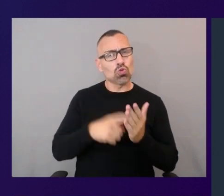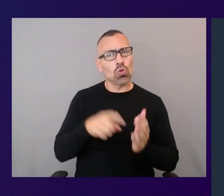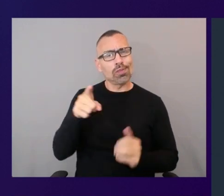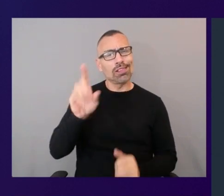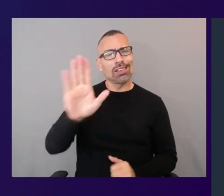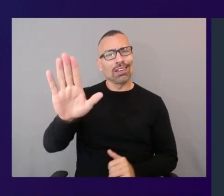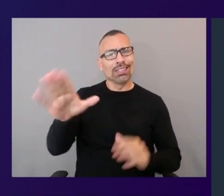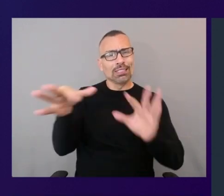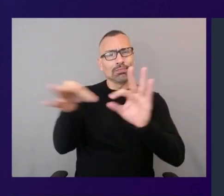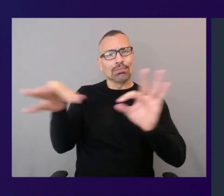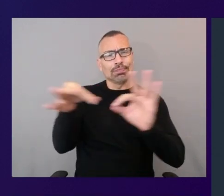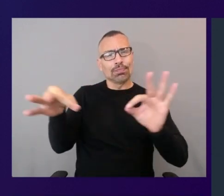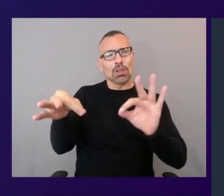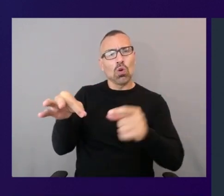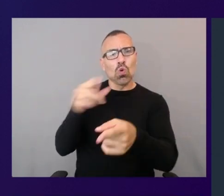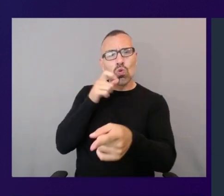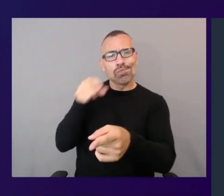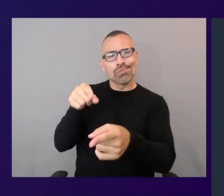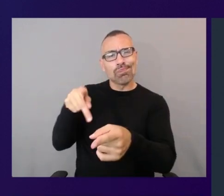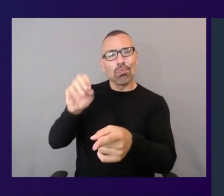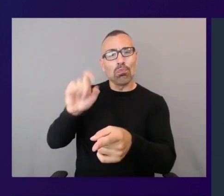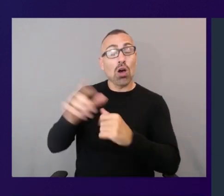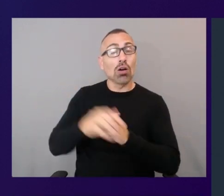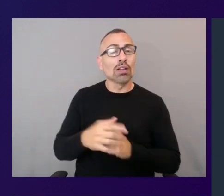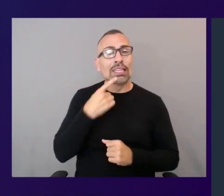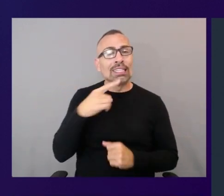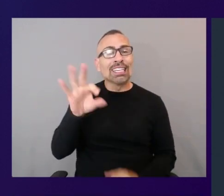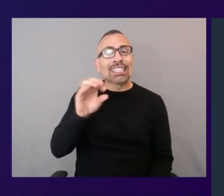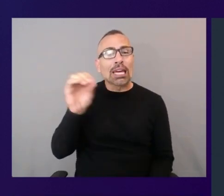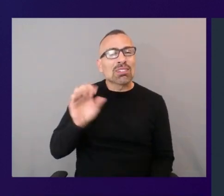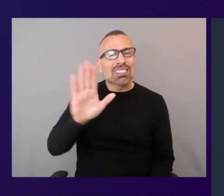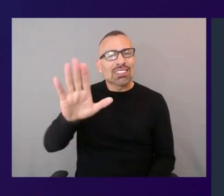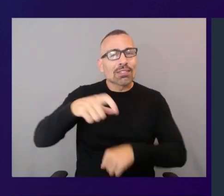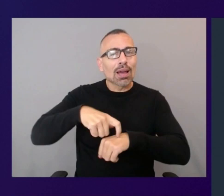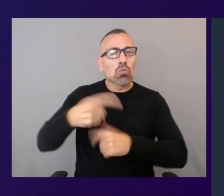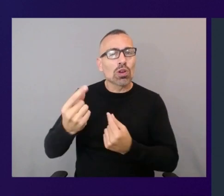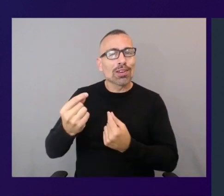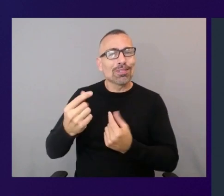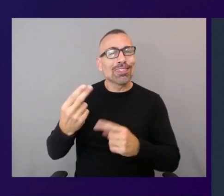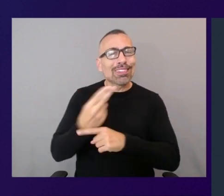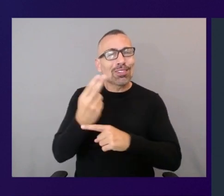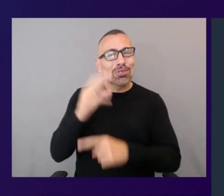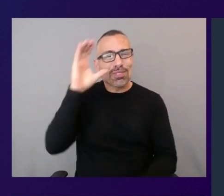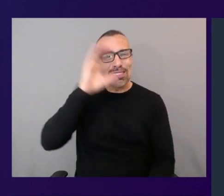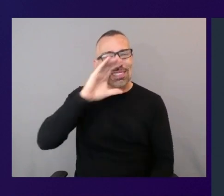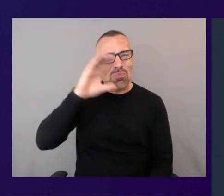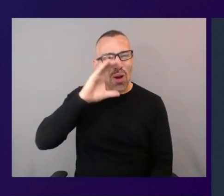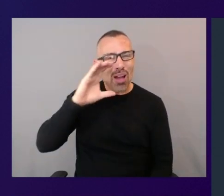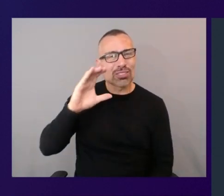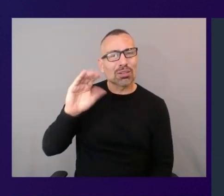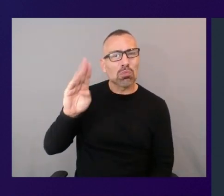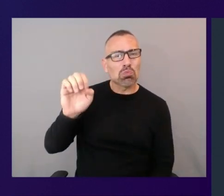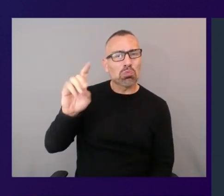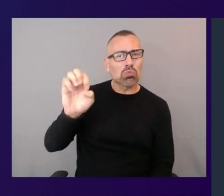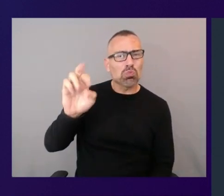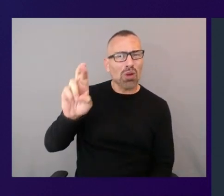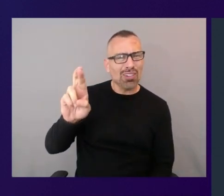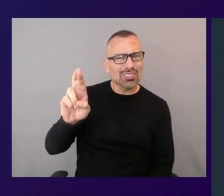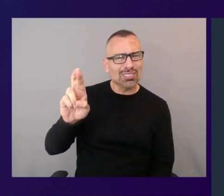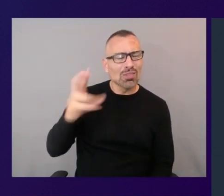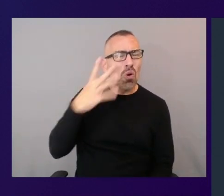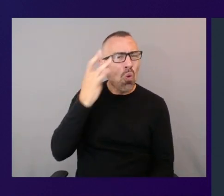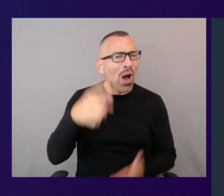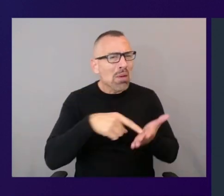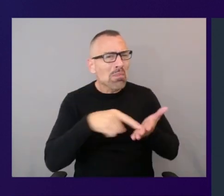of the time, they spend their day in the browser. So why are they paying for desktops? And so digital native companies such as